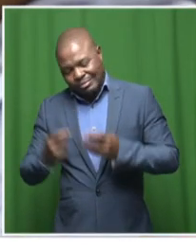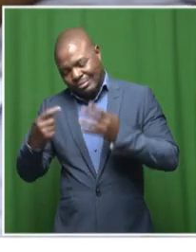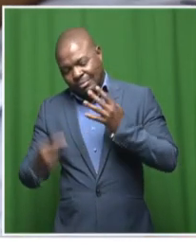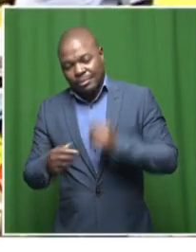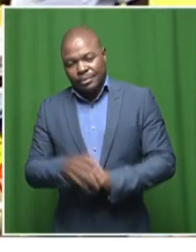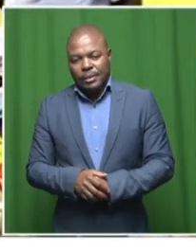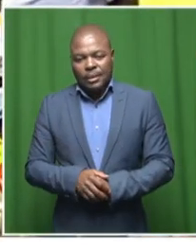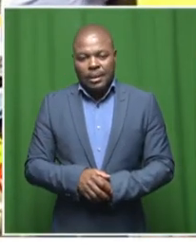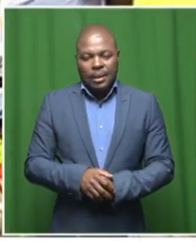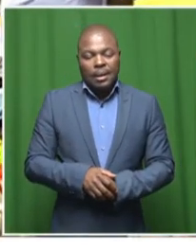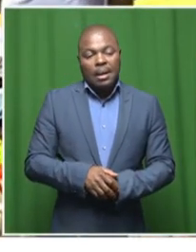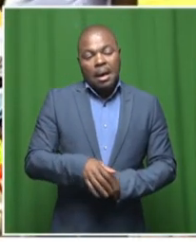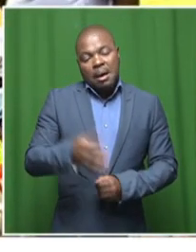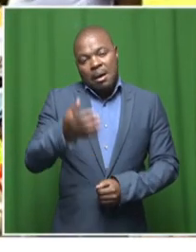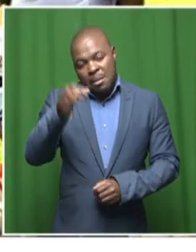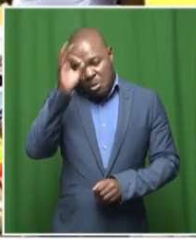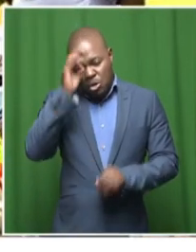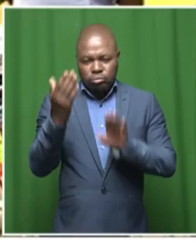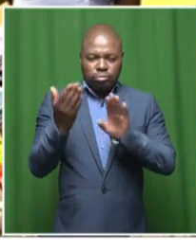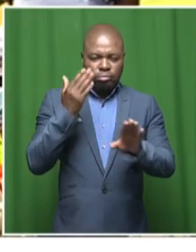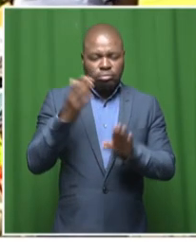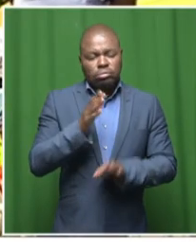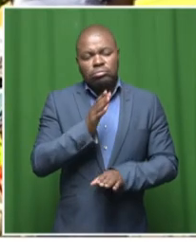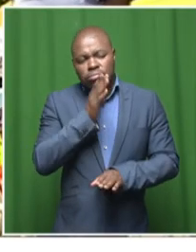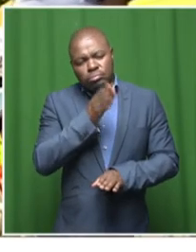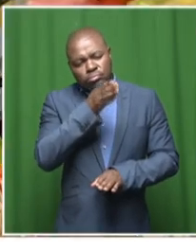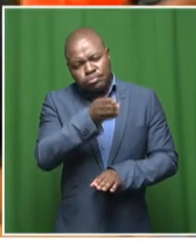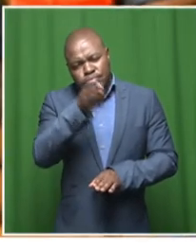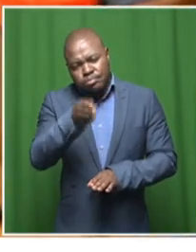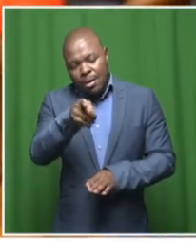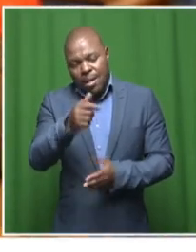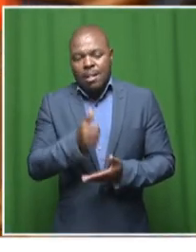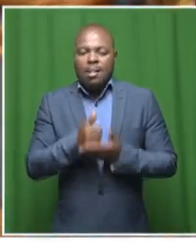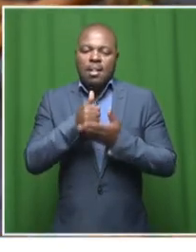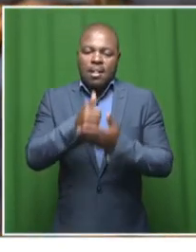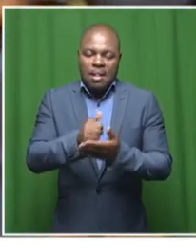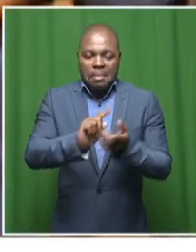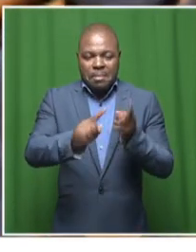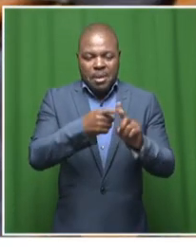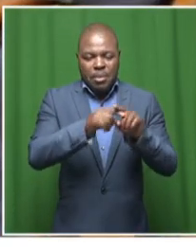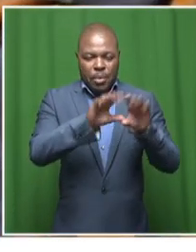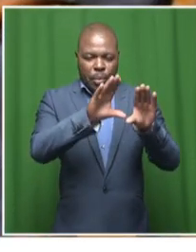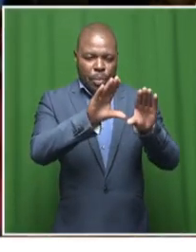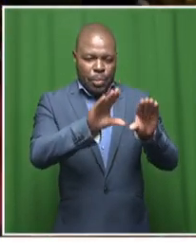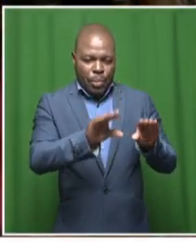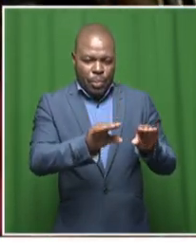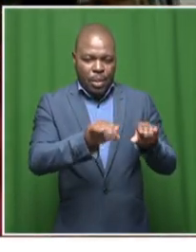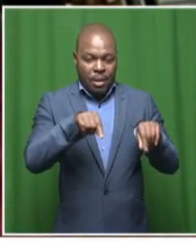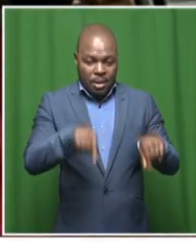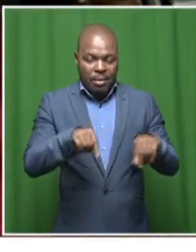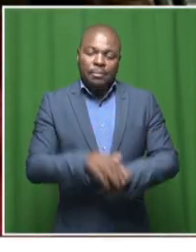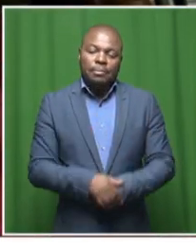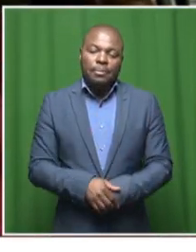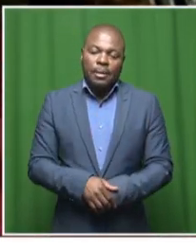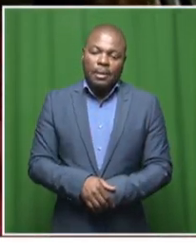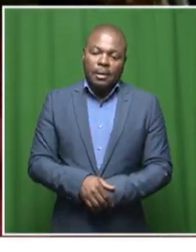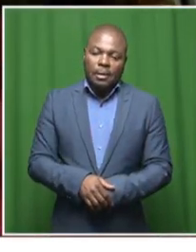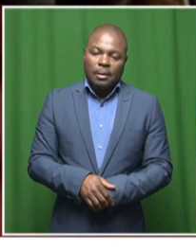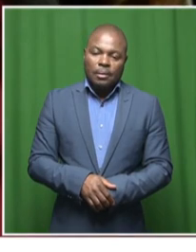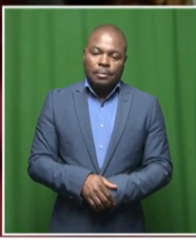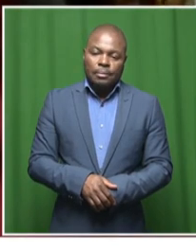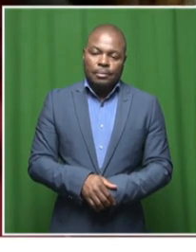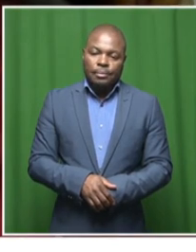heavy visibility of traffic officials on the roads will help reduce fatalities this festive season.